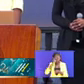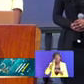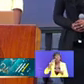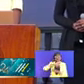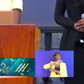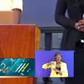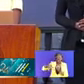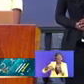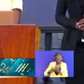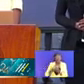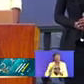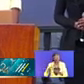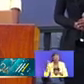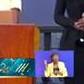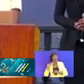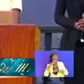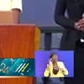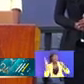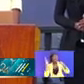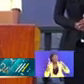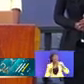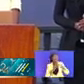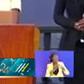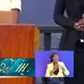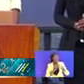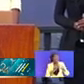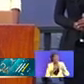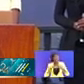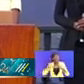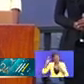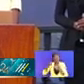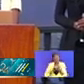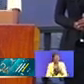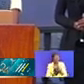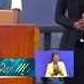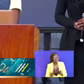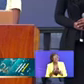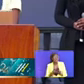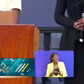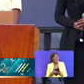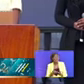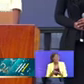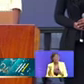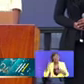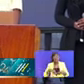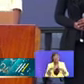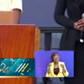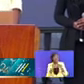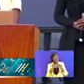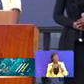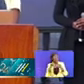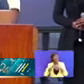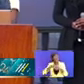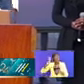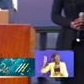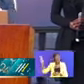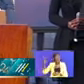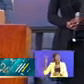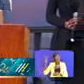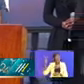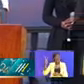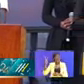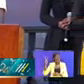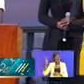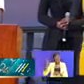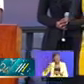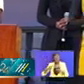whole of August yes sir every week there has been a meeting in Kenya and it